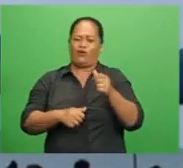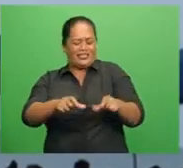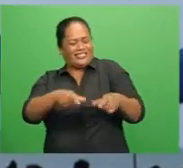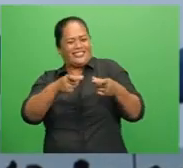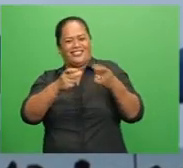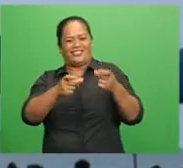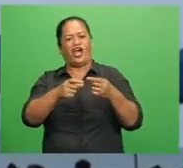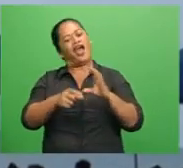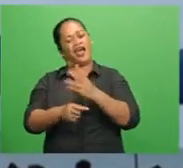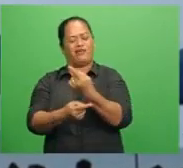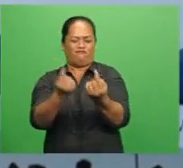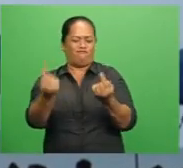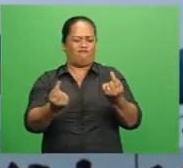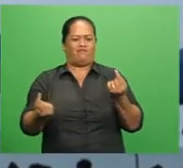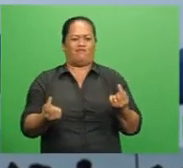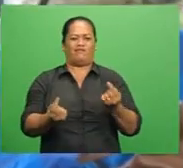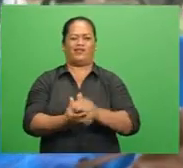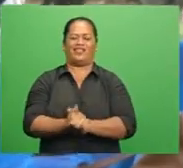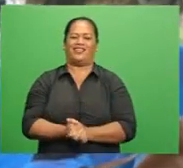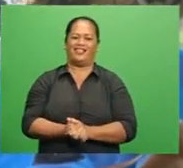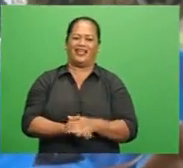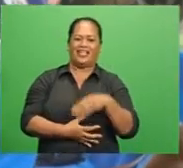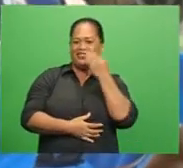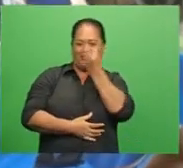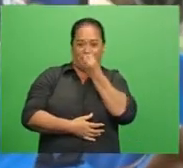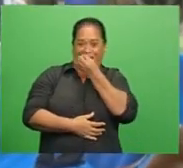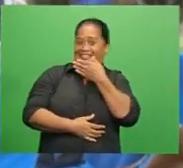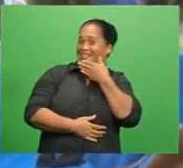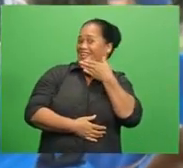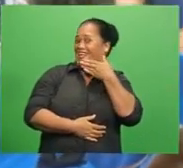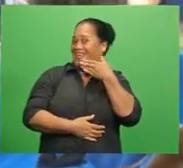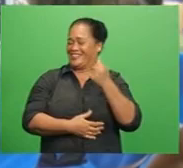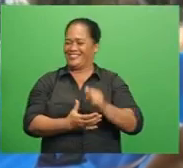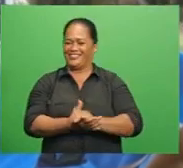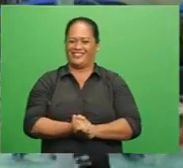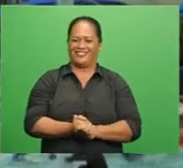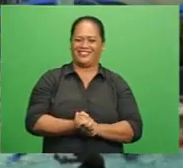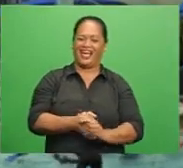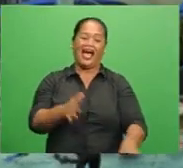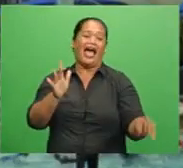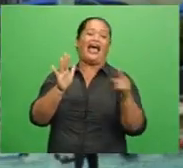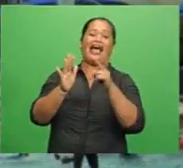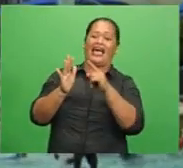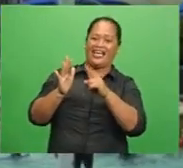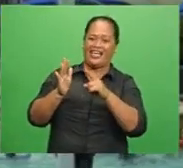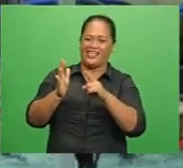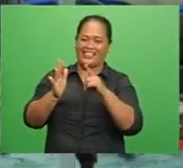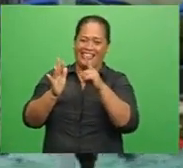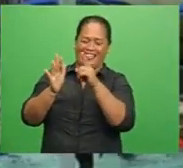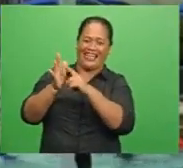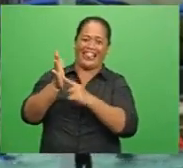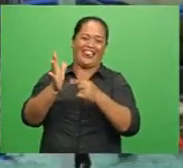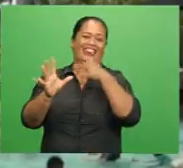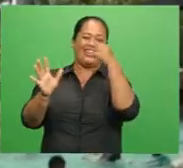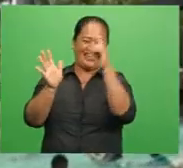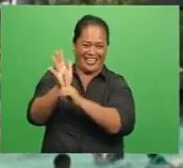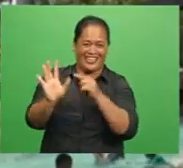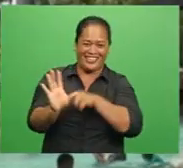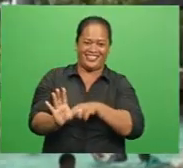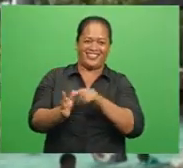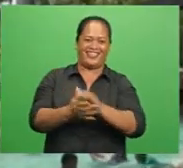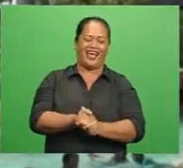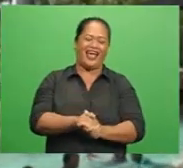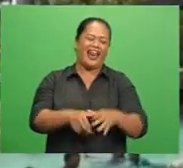have a very nice Mediterranean spread on the buffet. We're having some entrees from Italy, we're having entrees from Spain, we're having a Lebanese